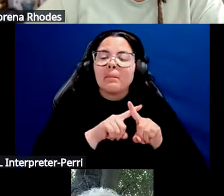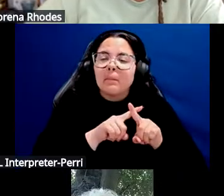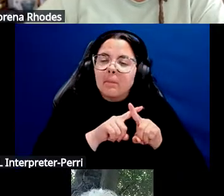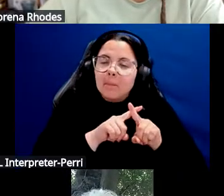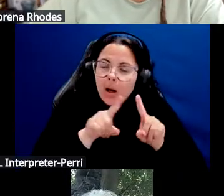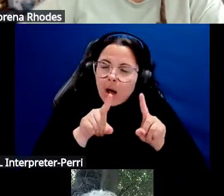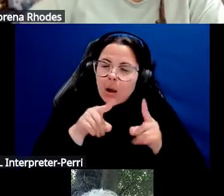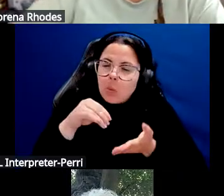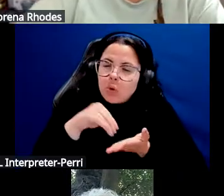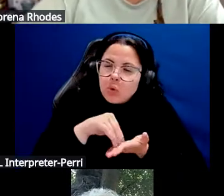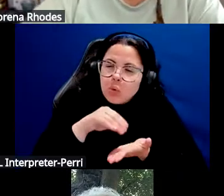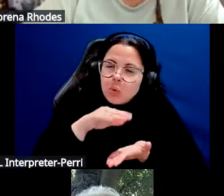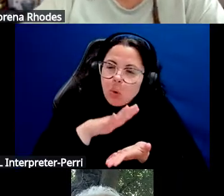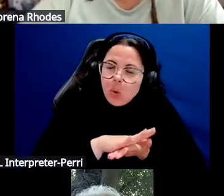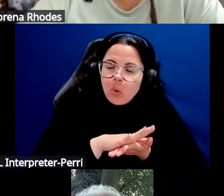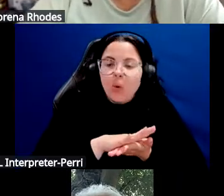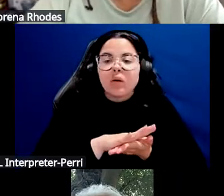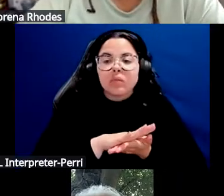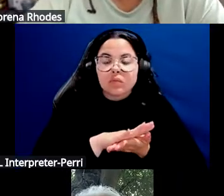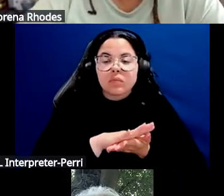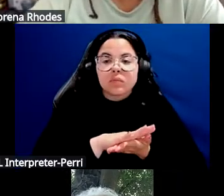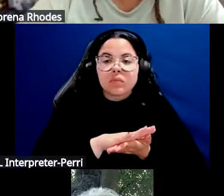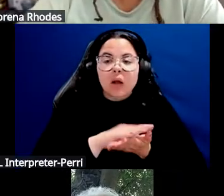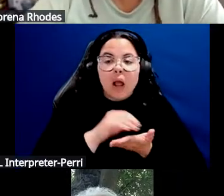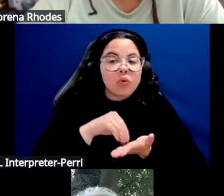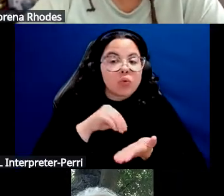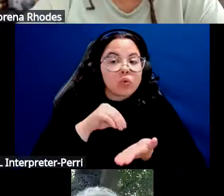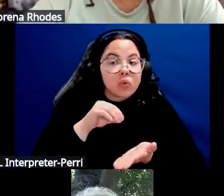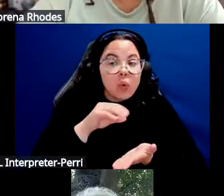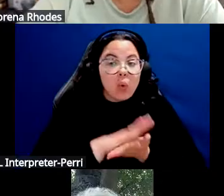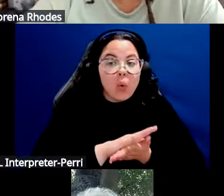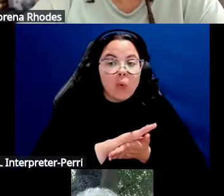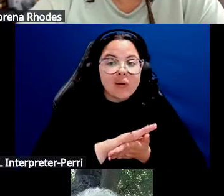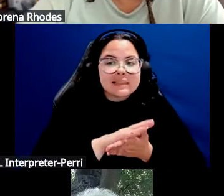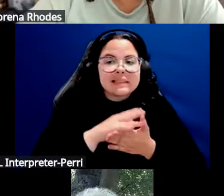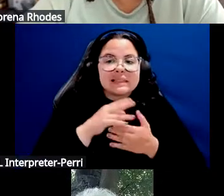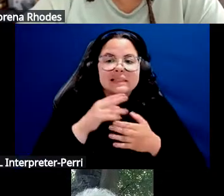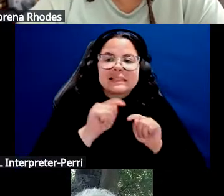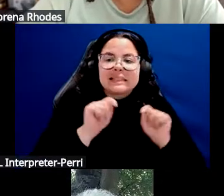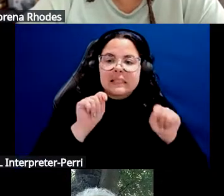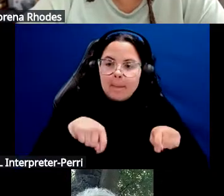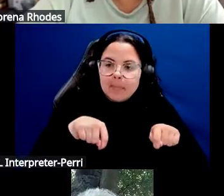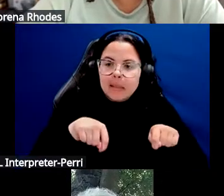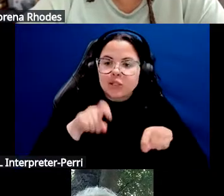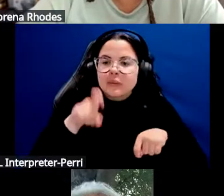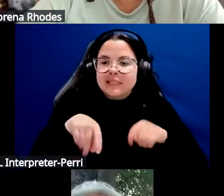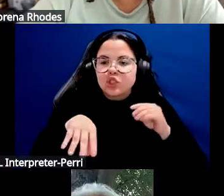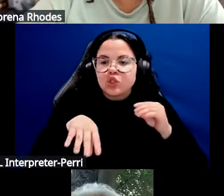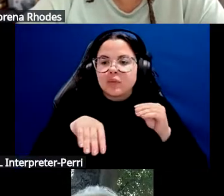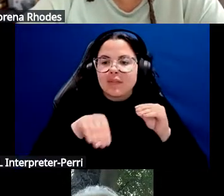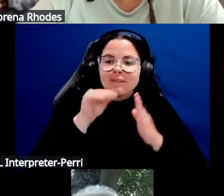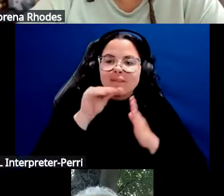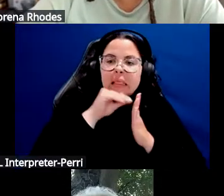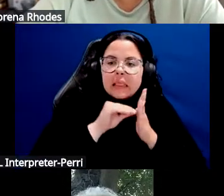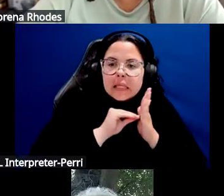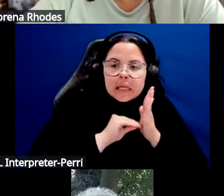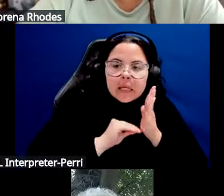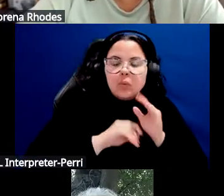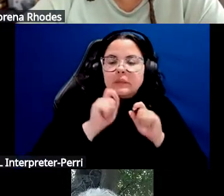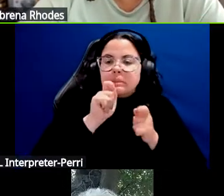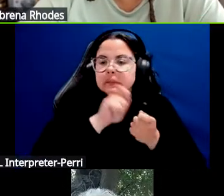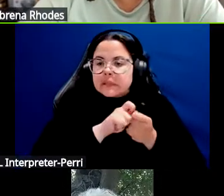note, or sorry, of that resolution, but I would note that it's a template as it is, so we would need to fill it in with specifics